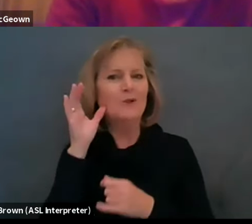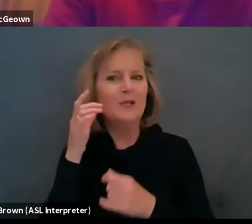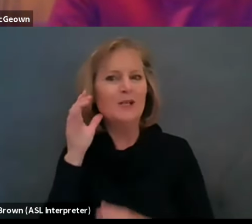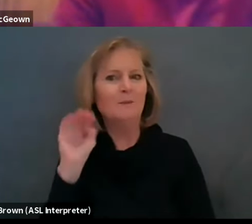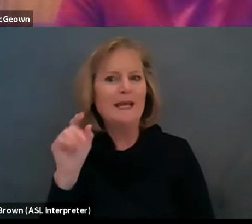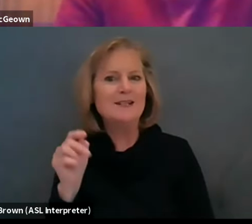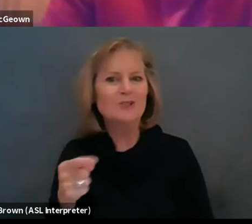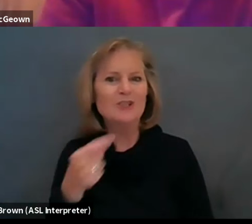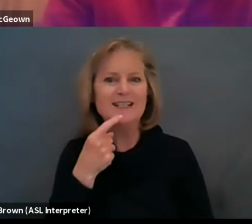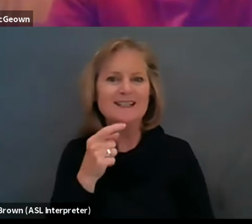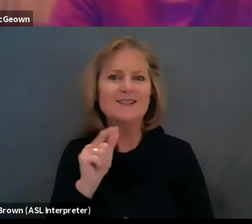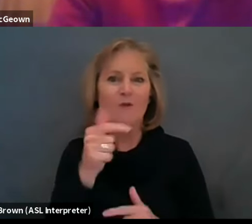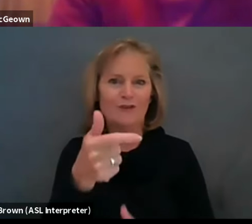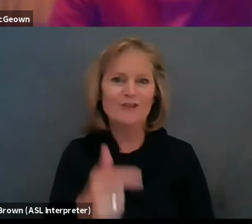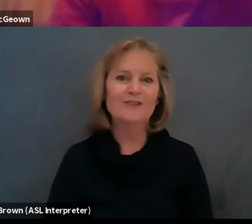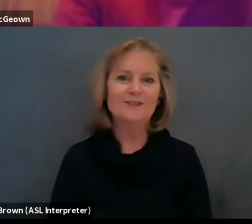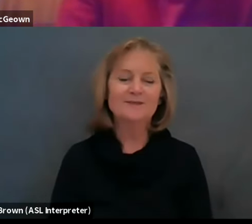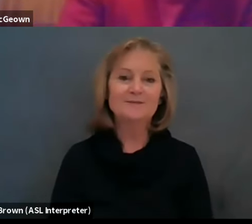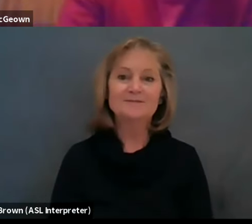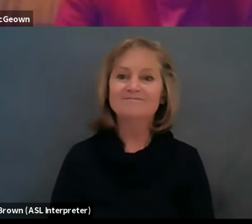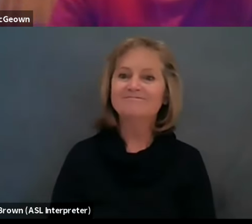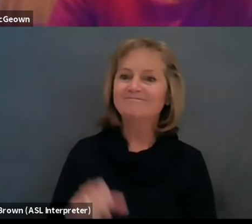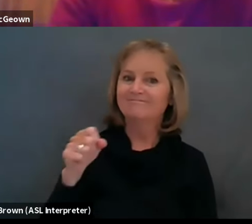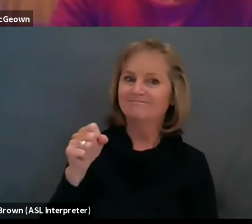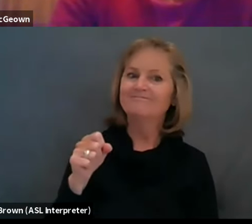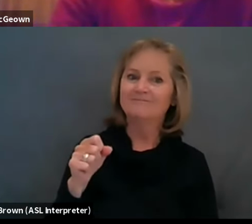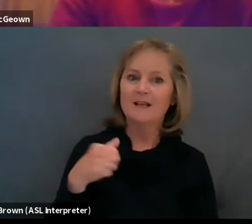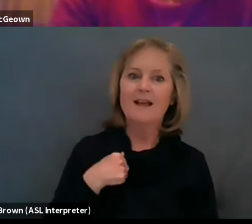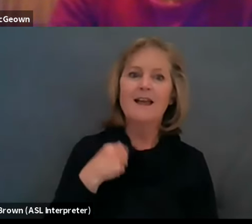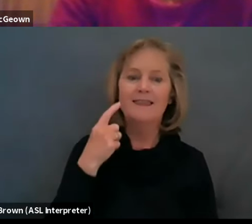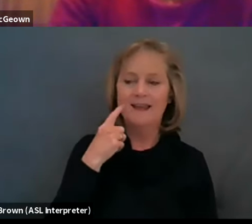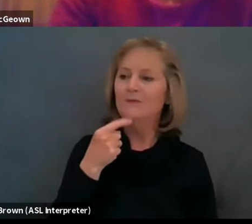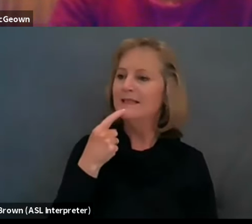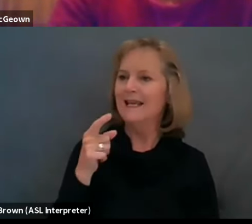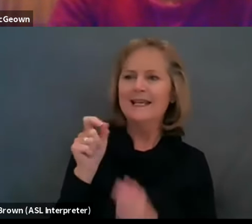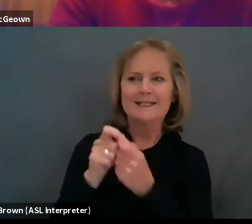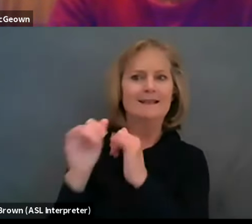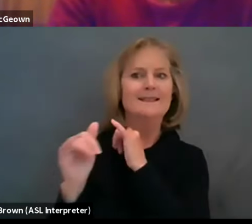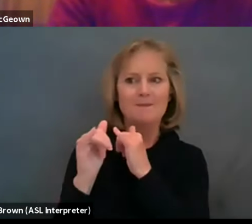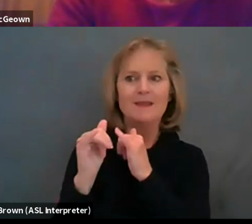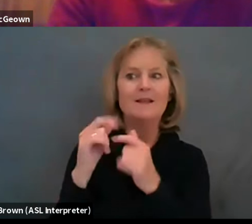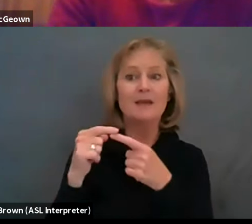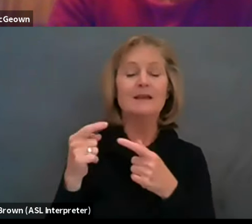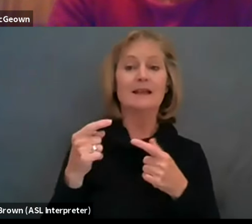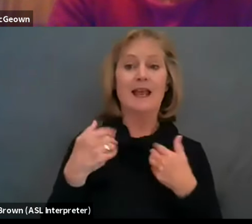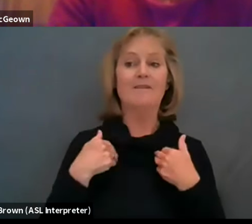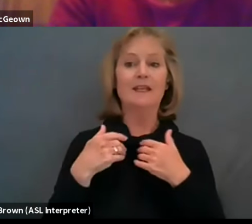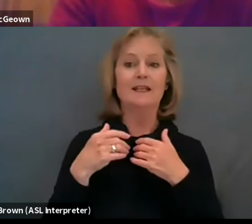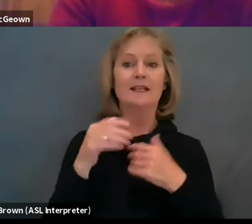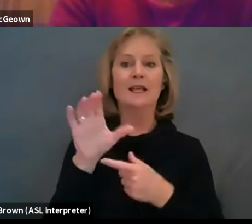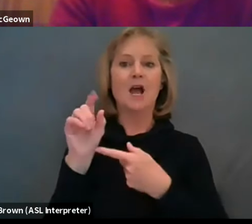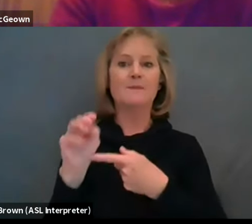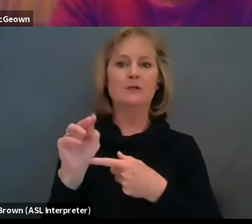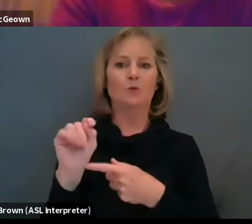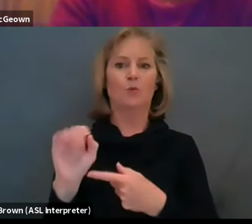she has to say. Over. Yeah, no, well, I think I would say exactly the same thing about having a common tool,